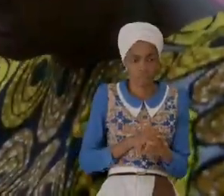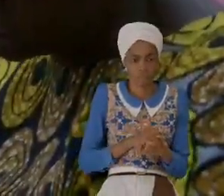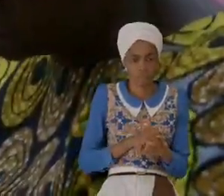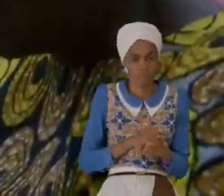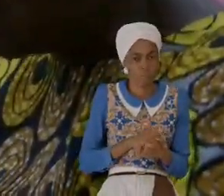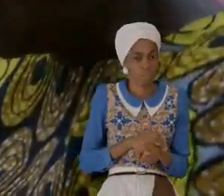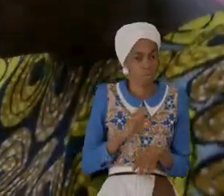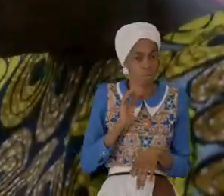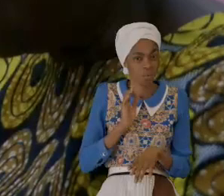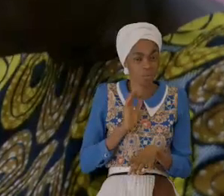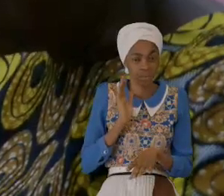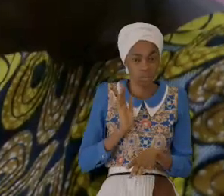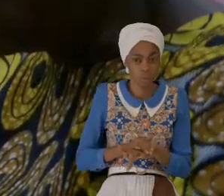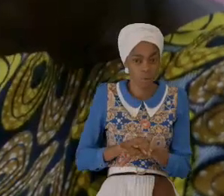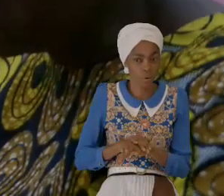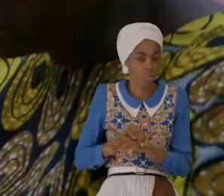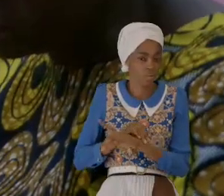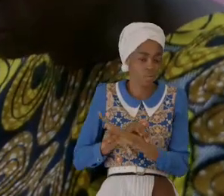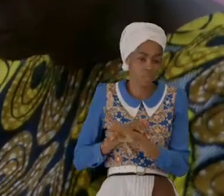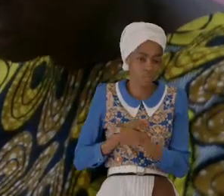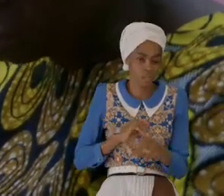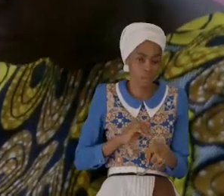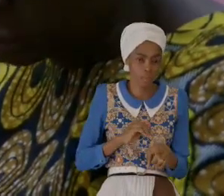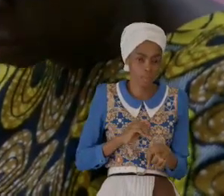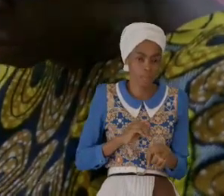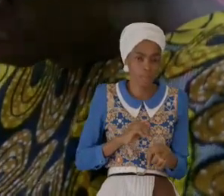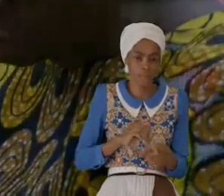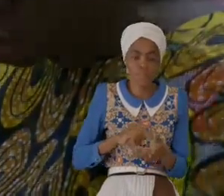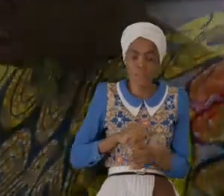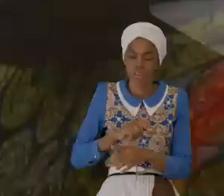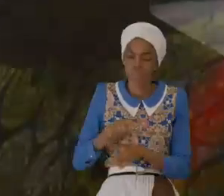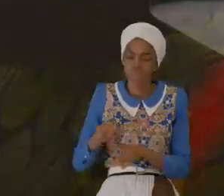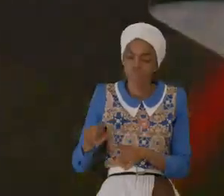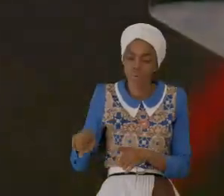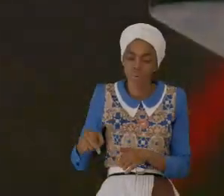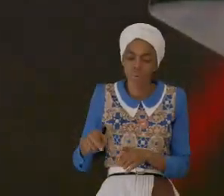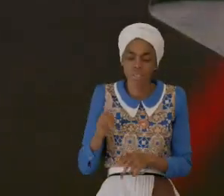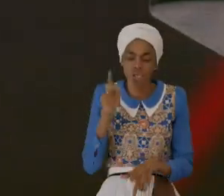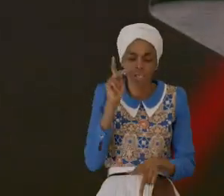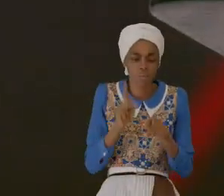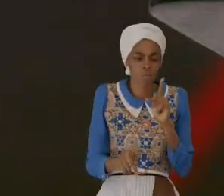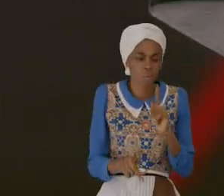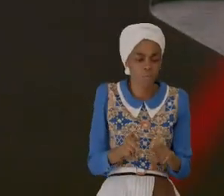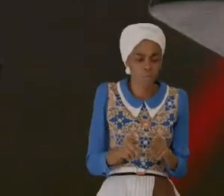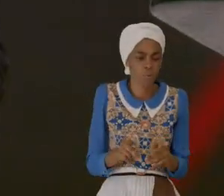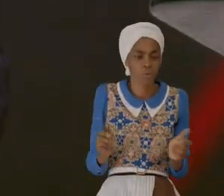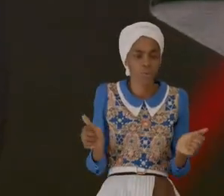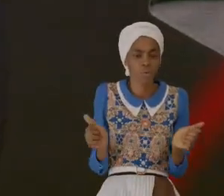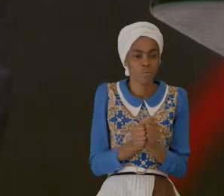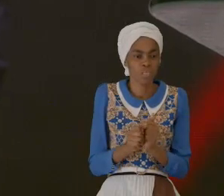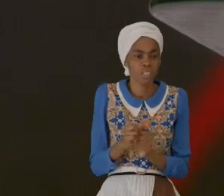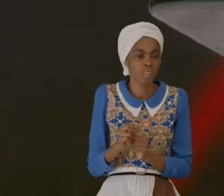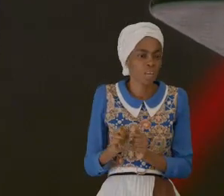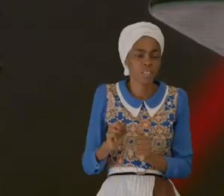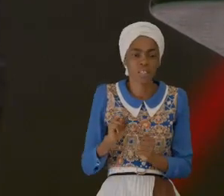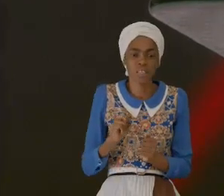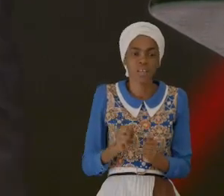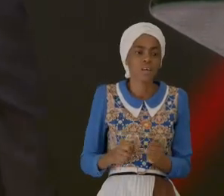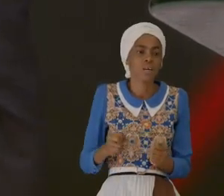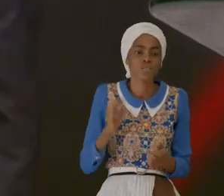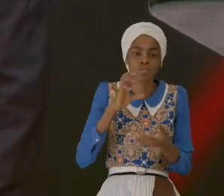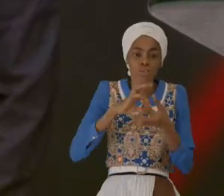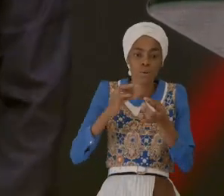those Judaizers, on them, those people with the propaganda of circumcision,